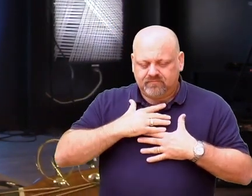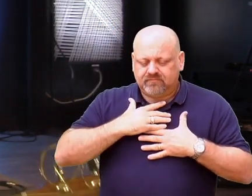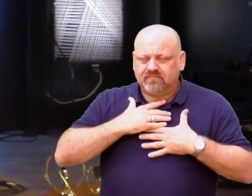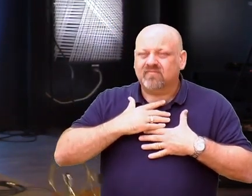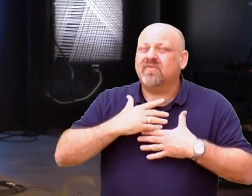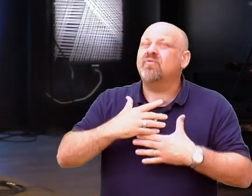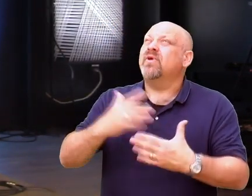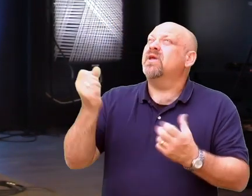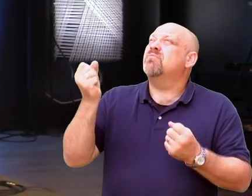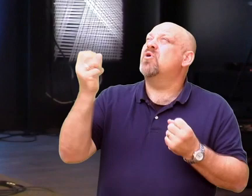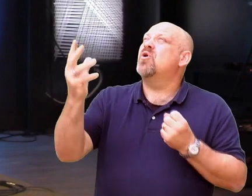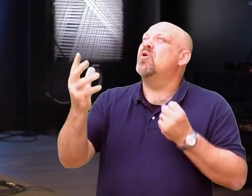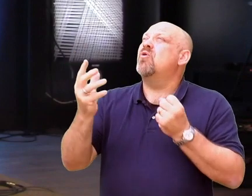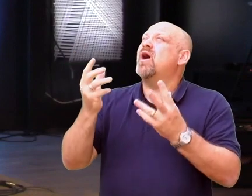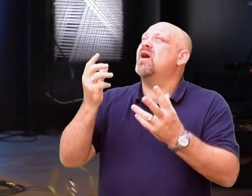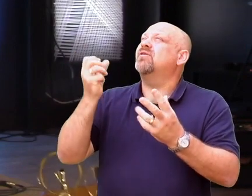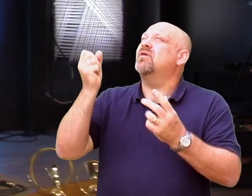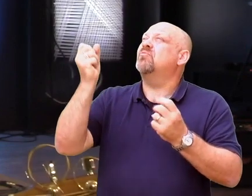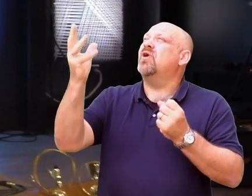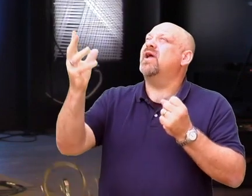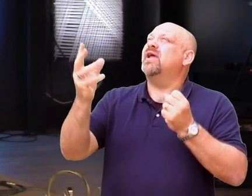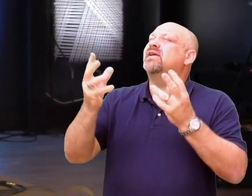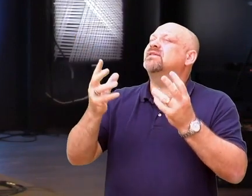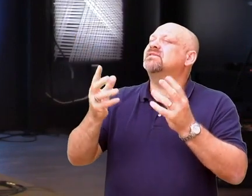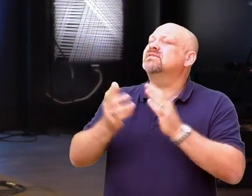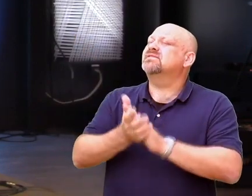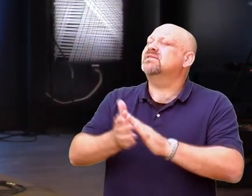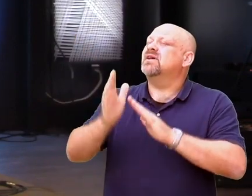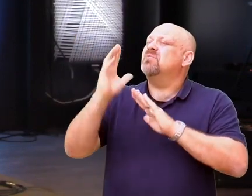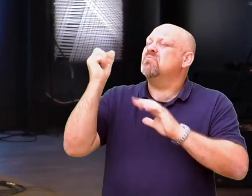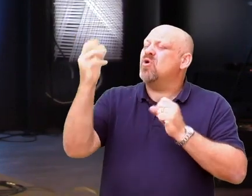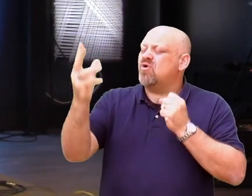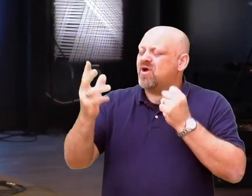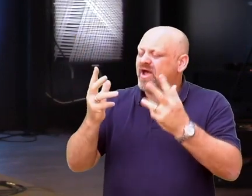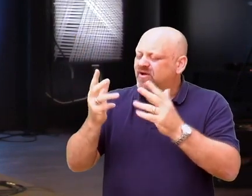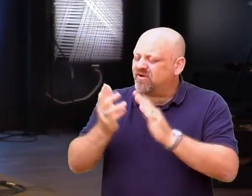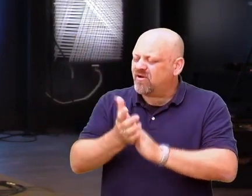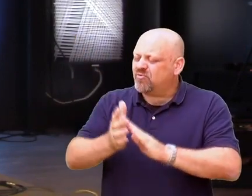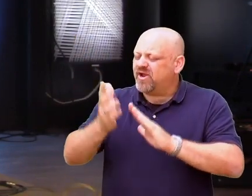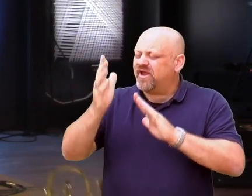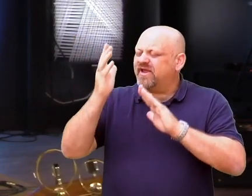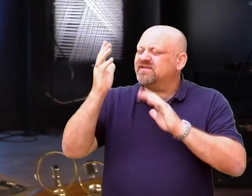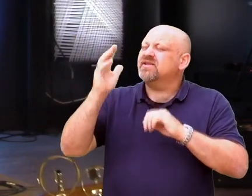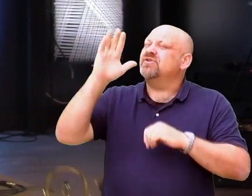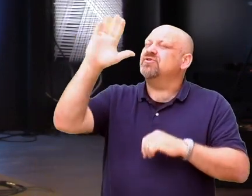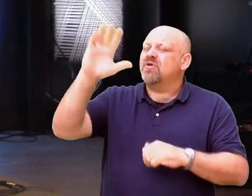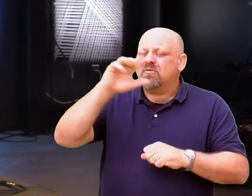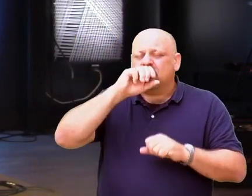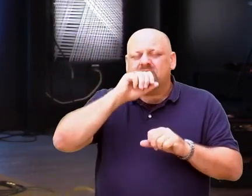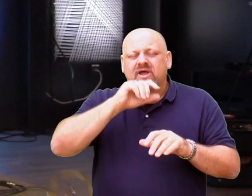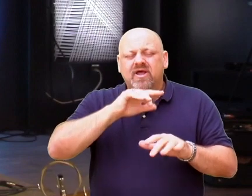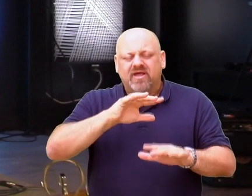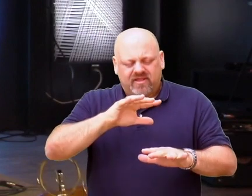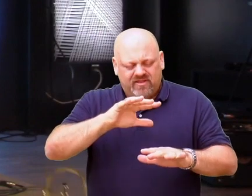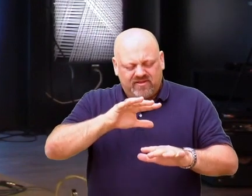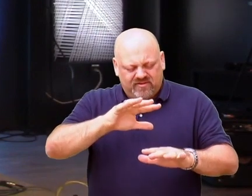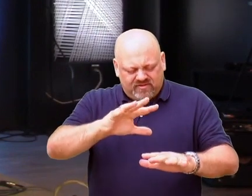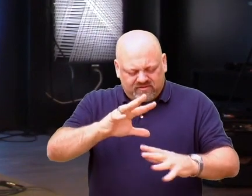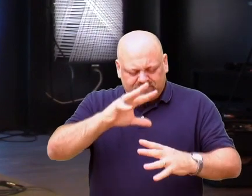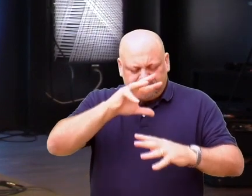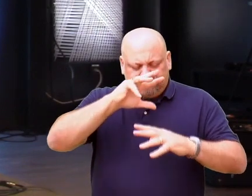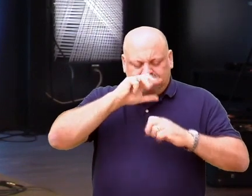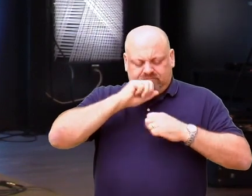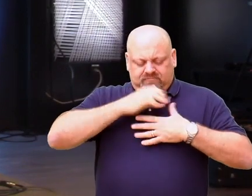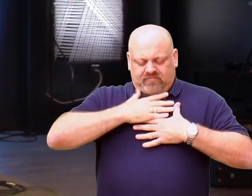our lungs. So we pour out our praise. We pour out our praise. It's